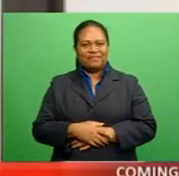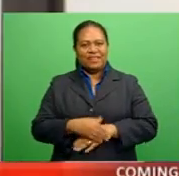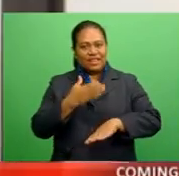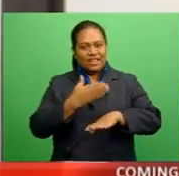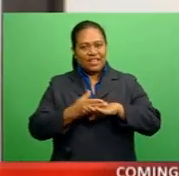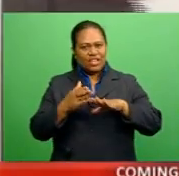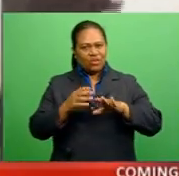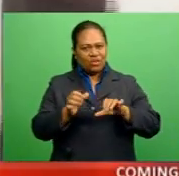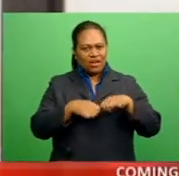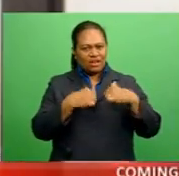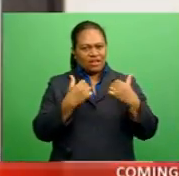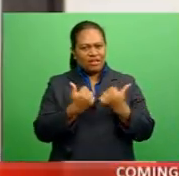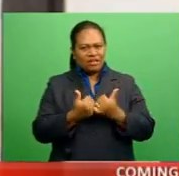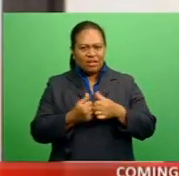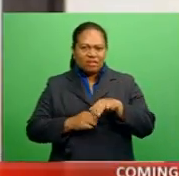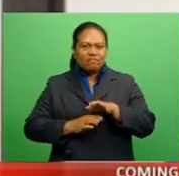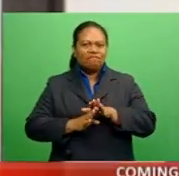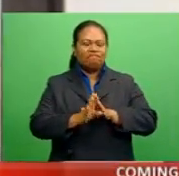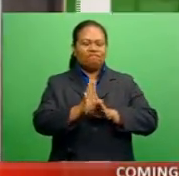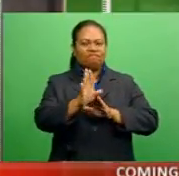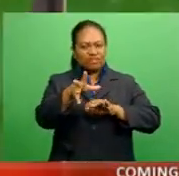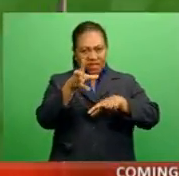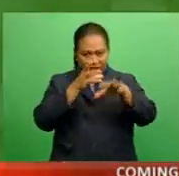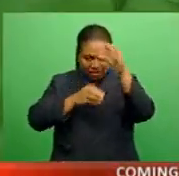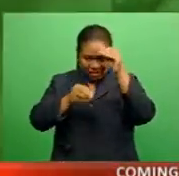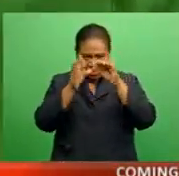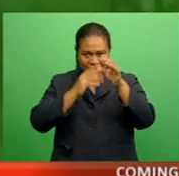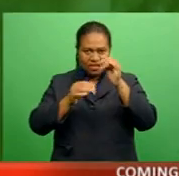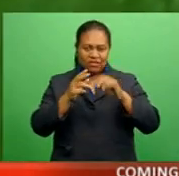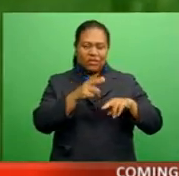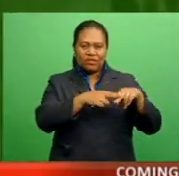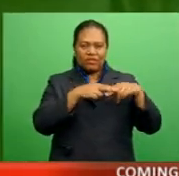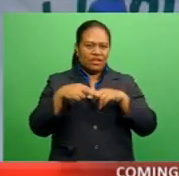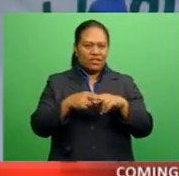new arrangement to enhance financial literacy among Fijians.